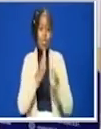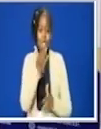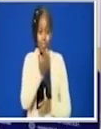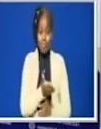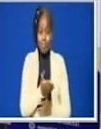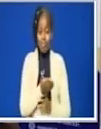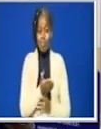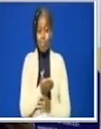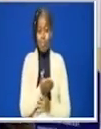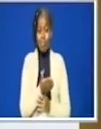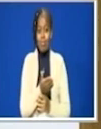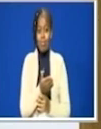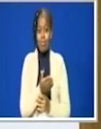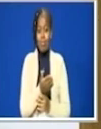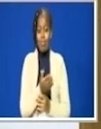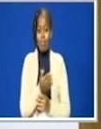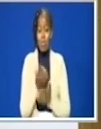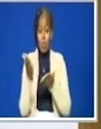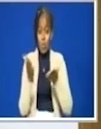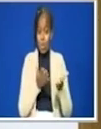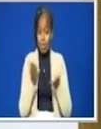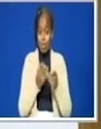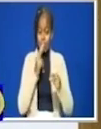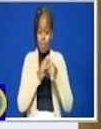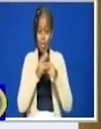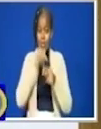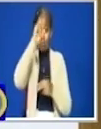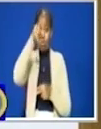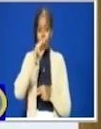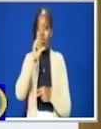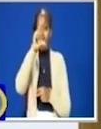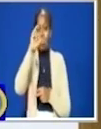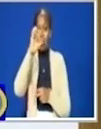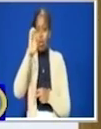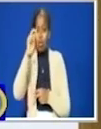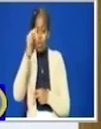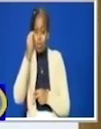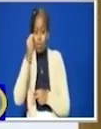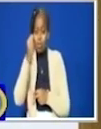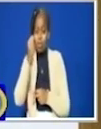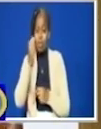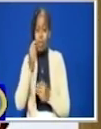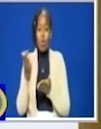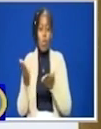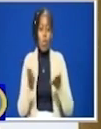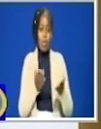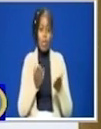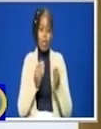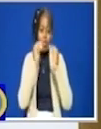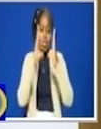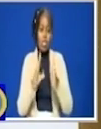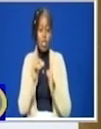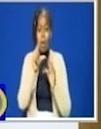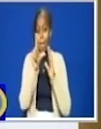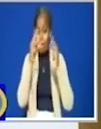teacher. Welcome viewers, I'm Juliet Mbogori, a teacher of biology. Welcome as I journey with you in